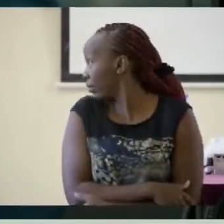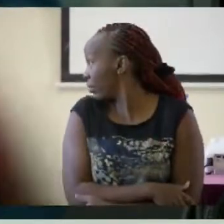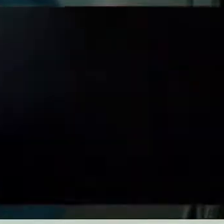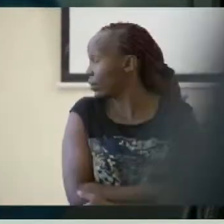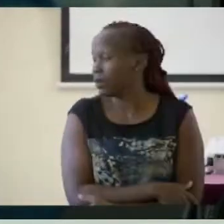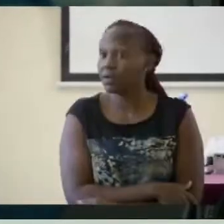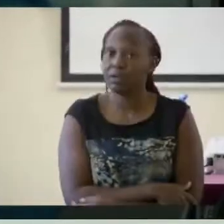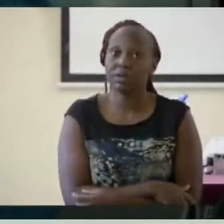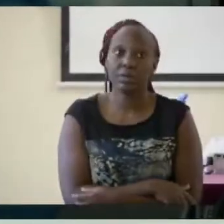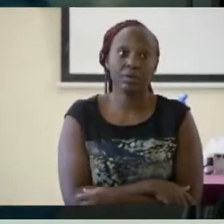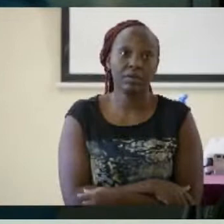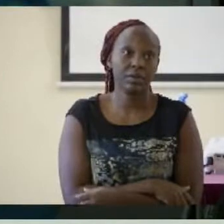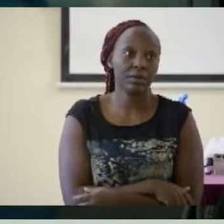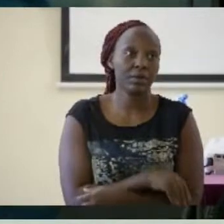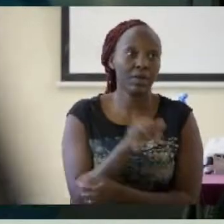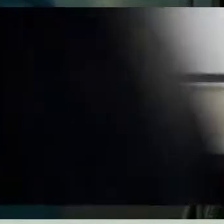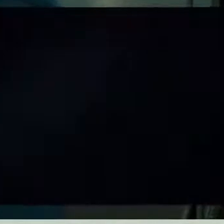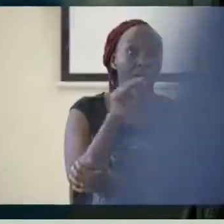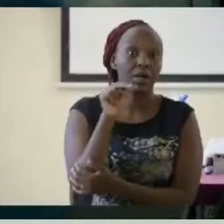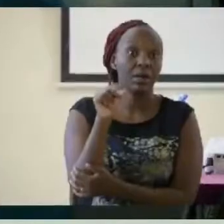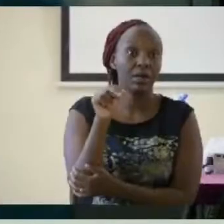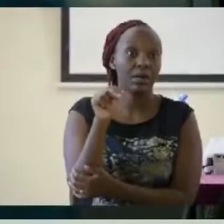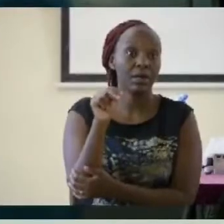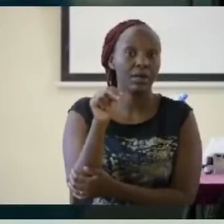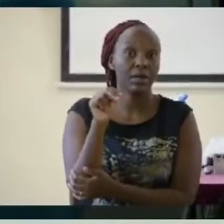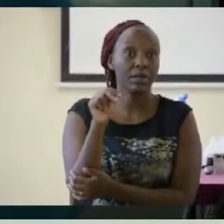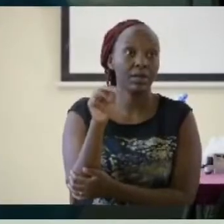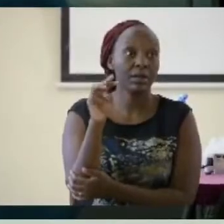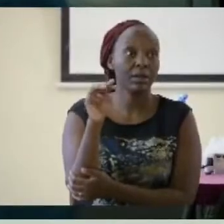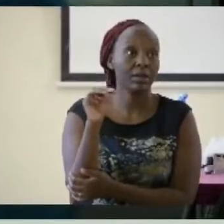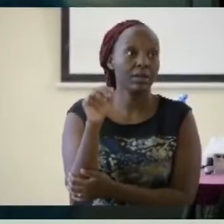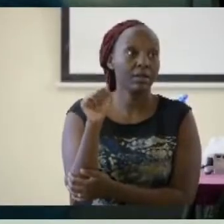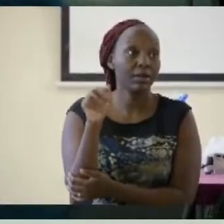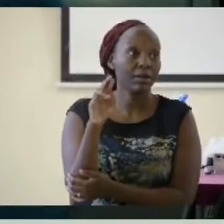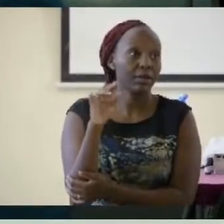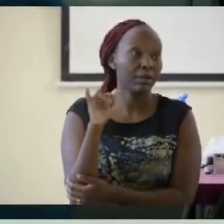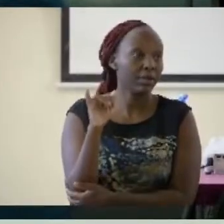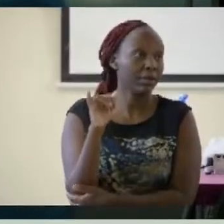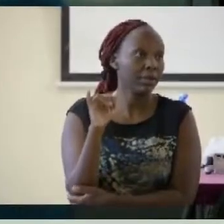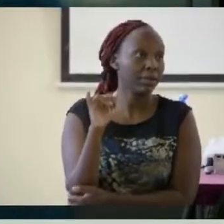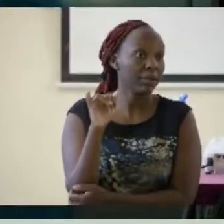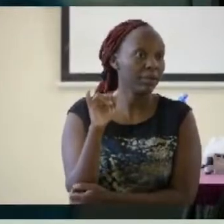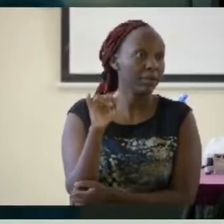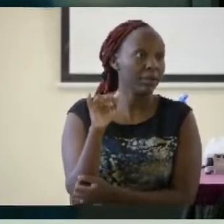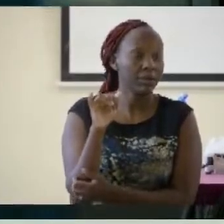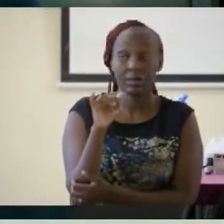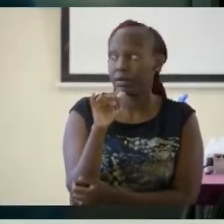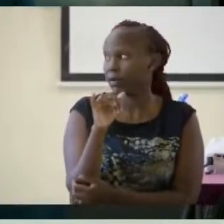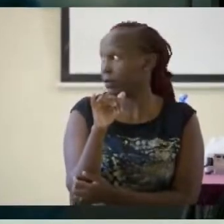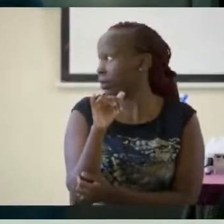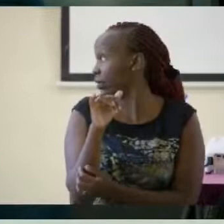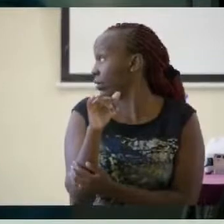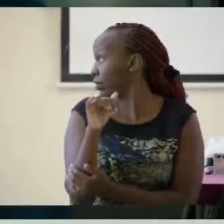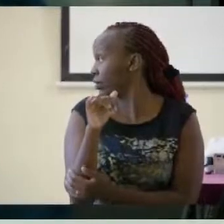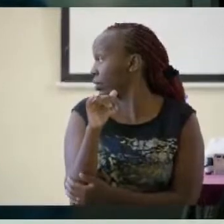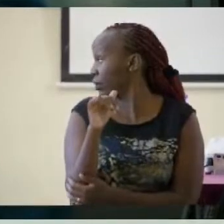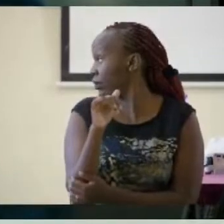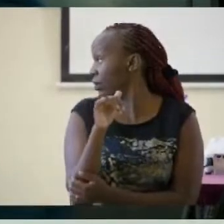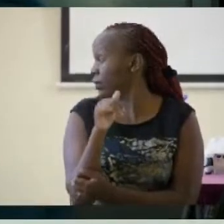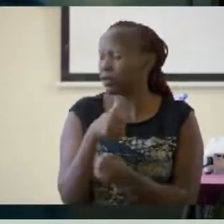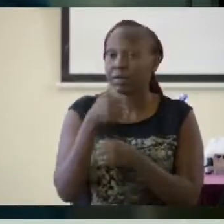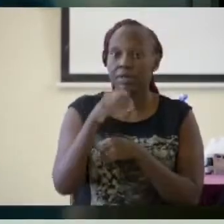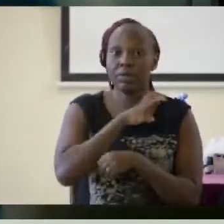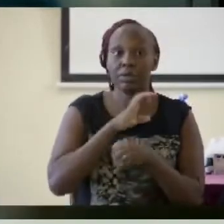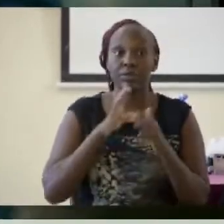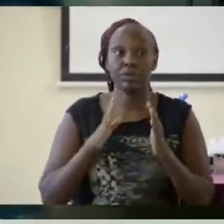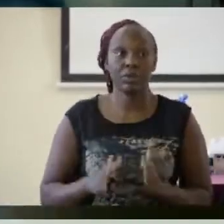Is Anne-Mary here? So we go to Commissioner